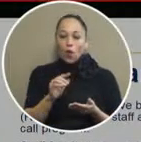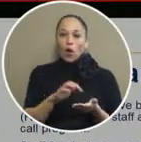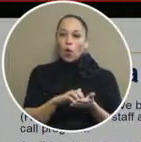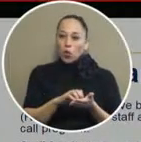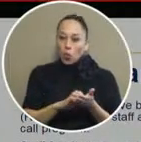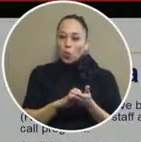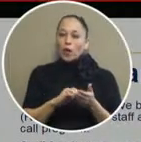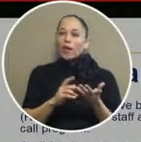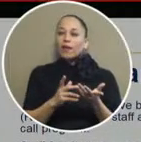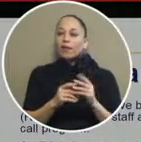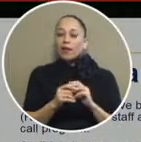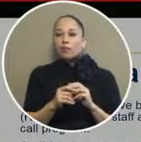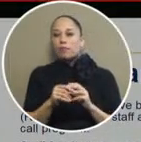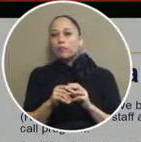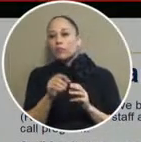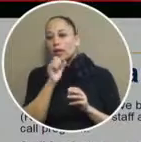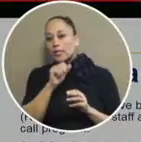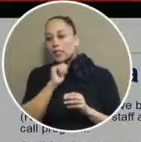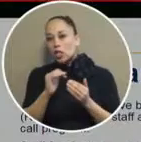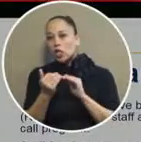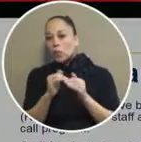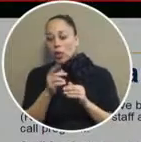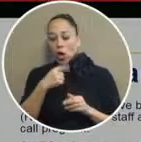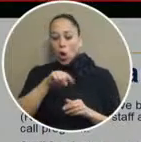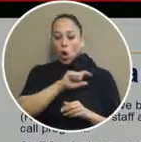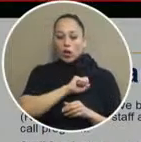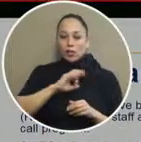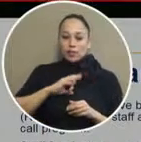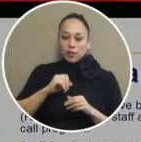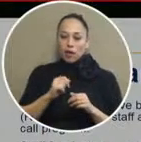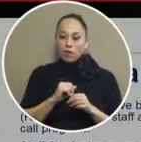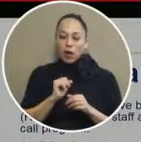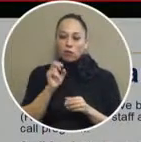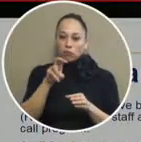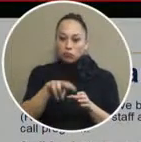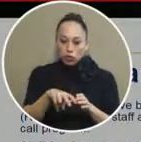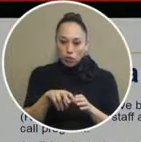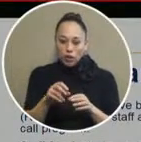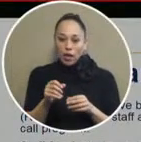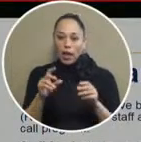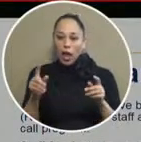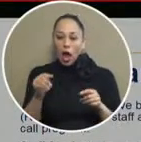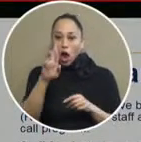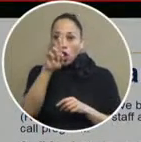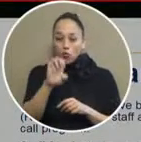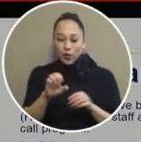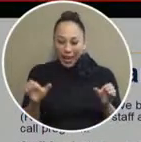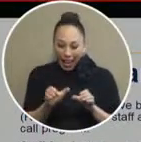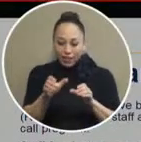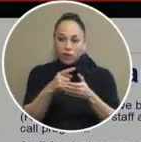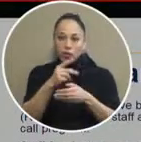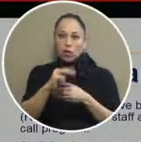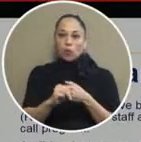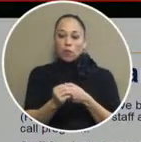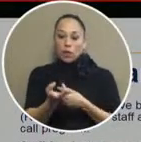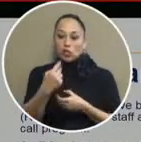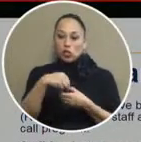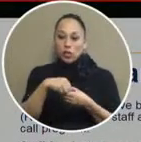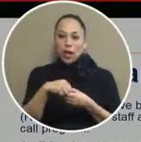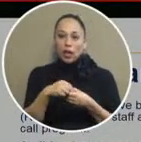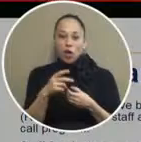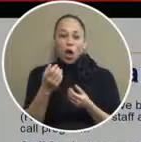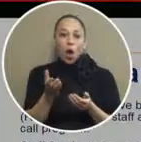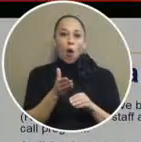seniors in our community. Our staff jumped right in front of this and reactivated that program. To date, we have made